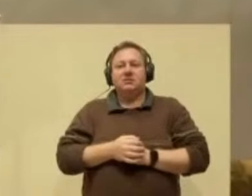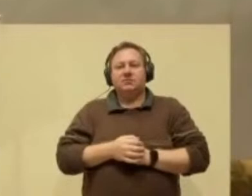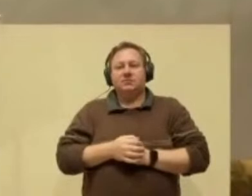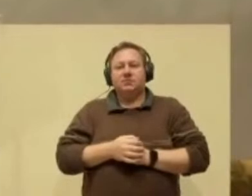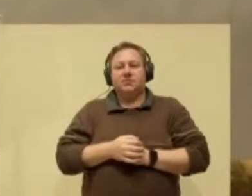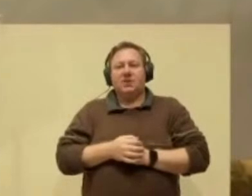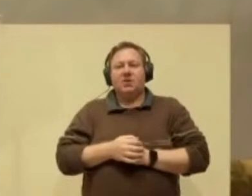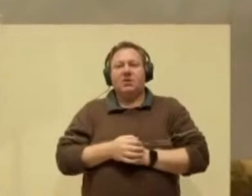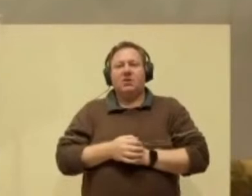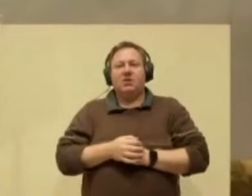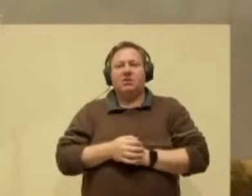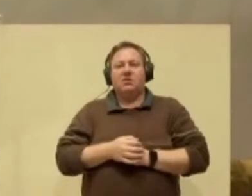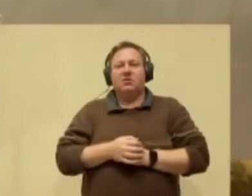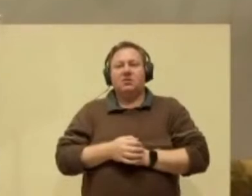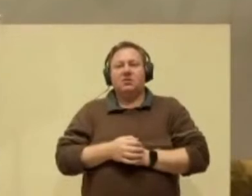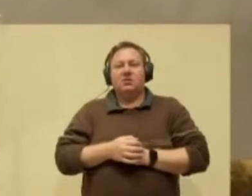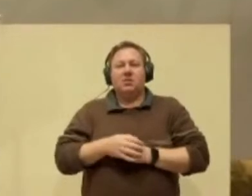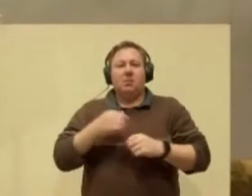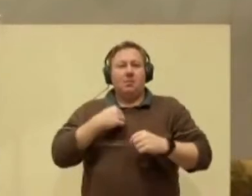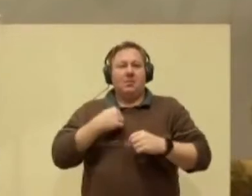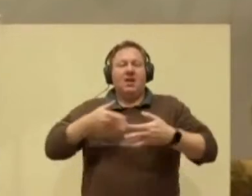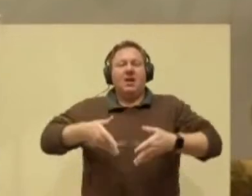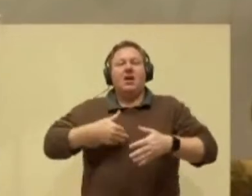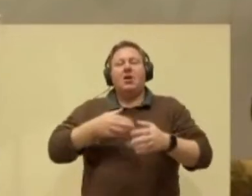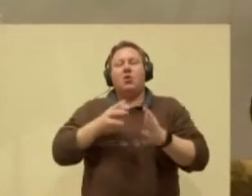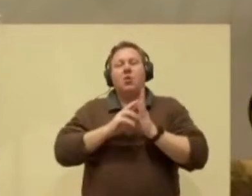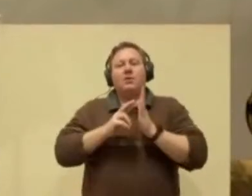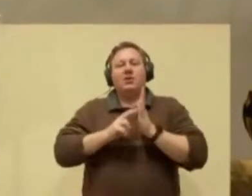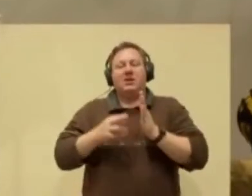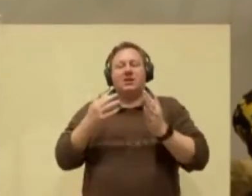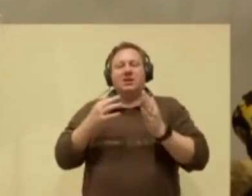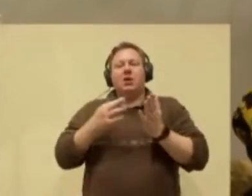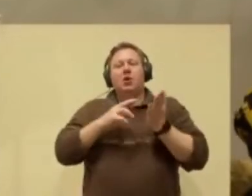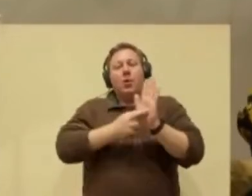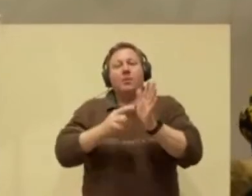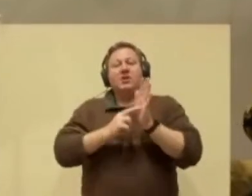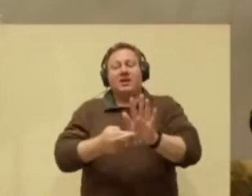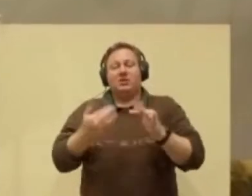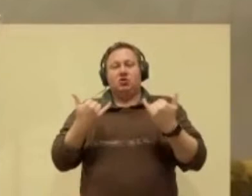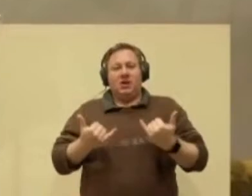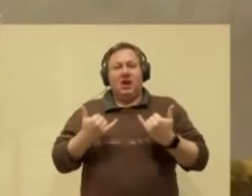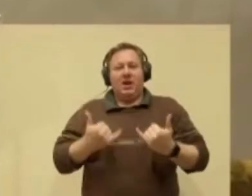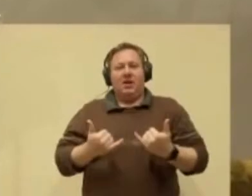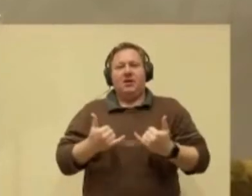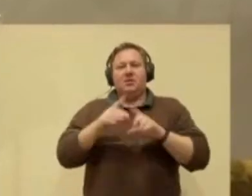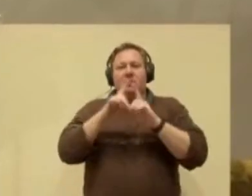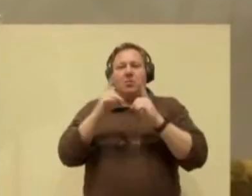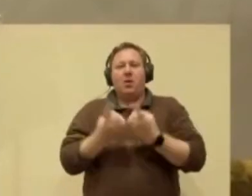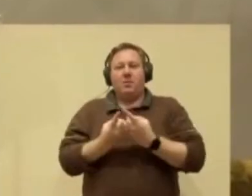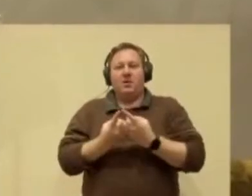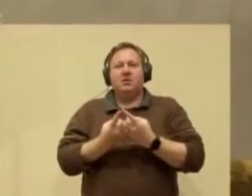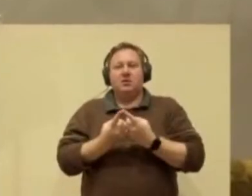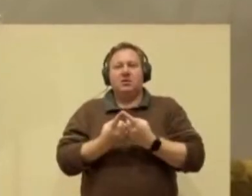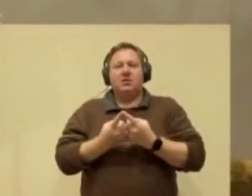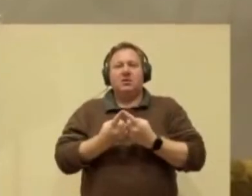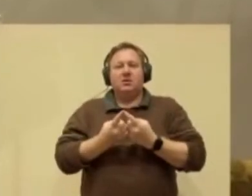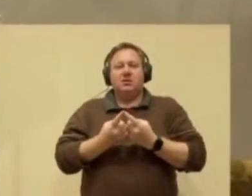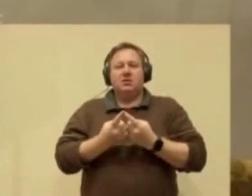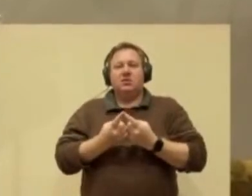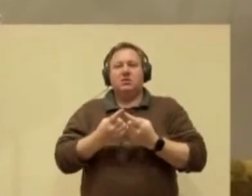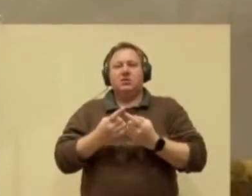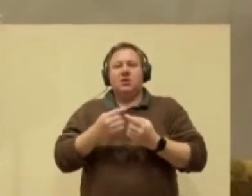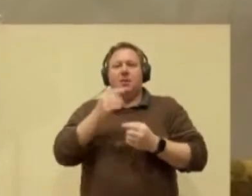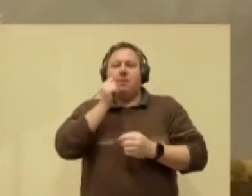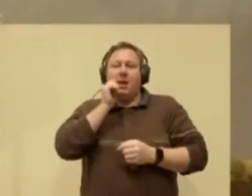to represent today the issues of the department with regards to gender and also the reporting